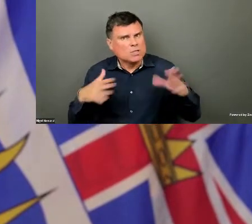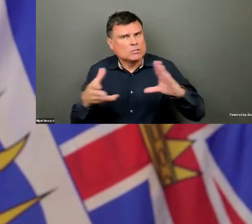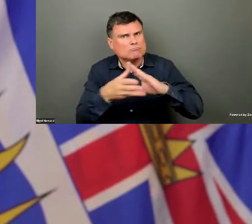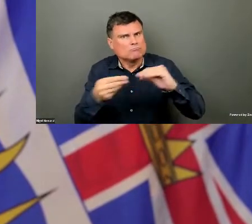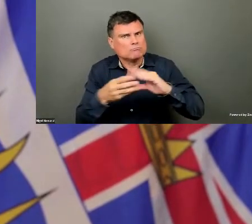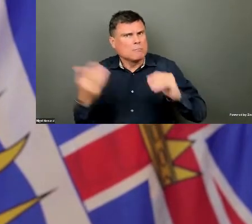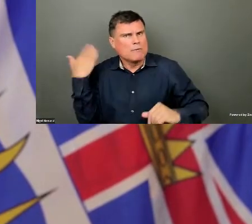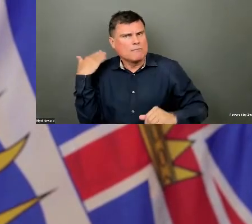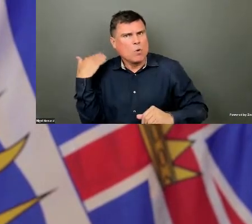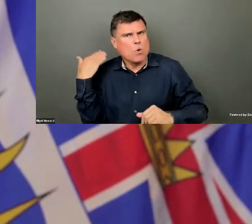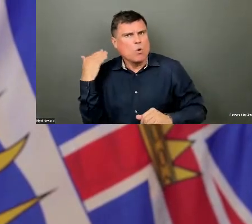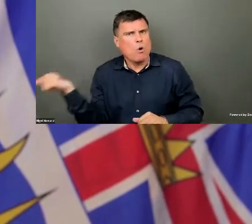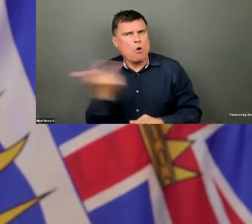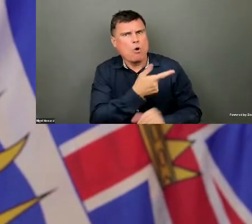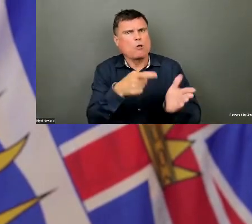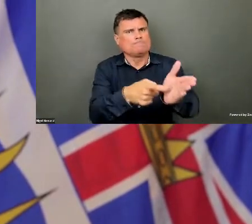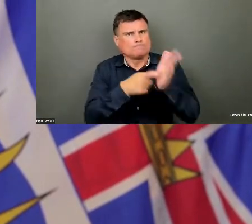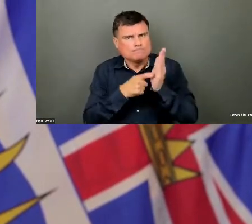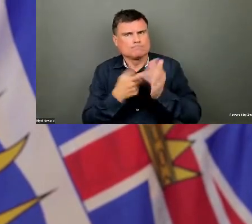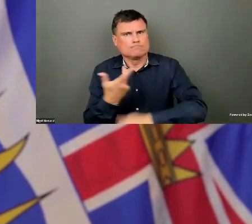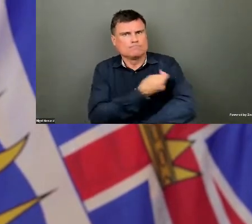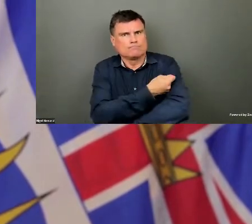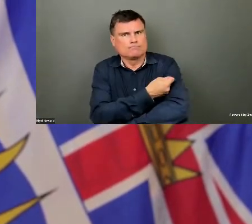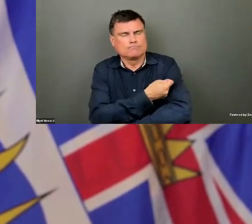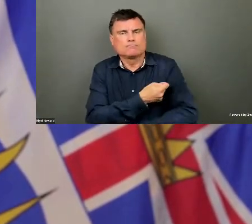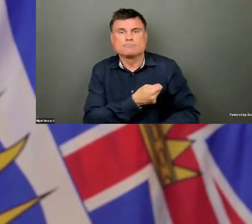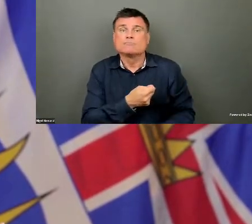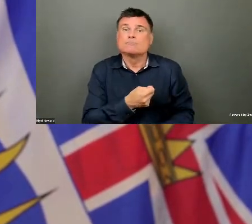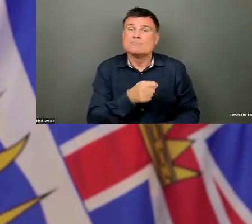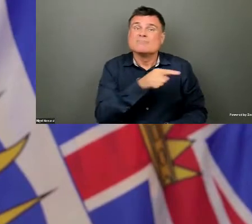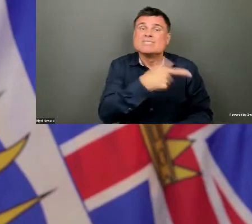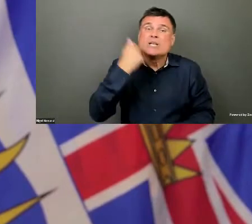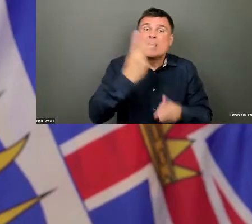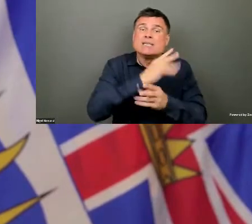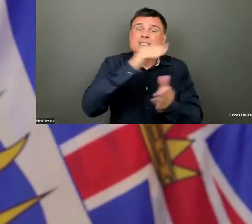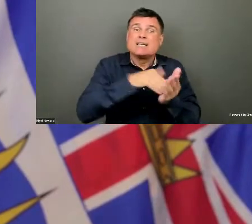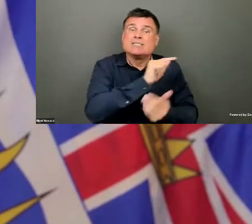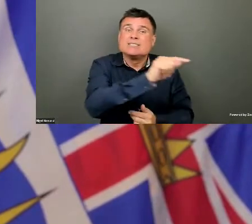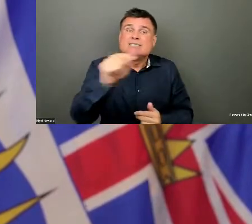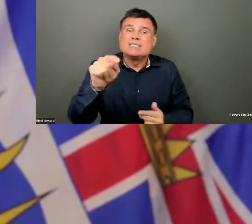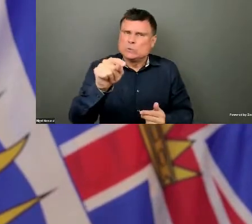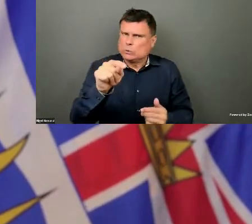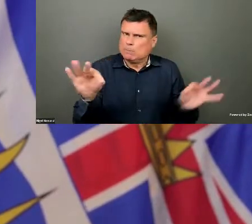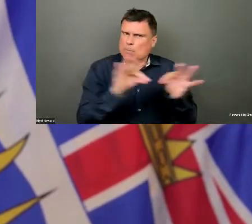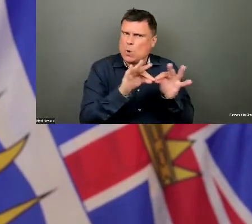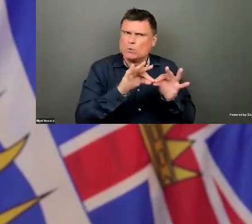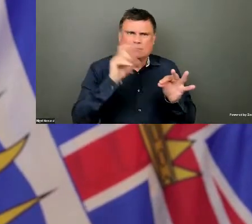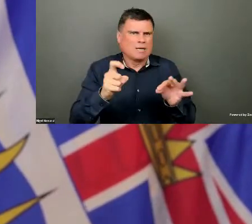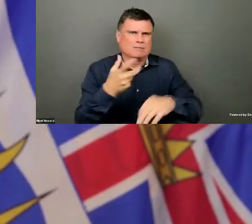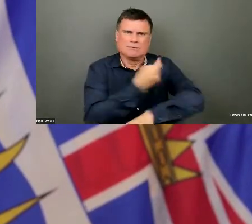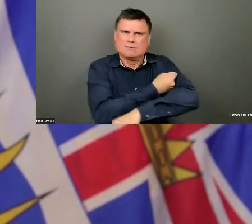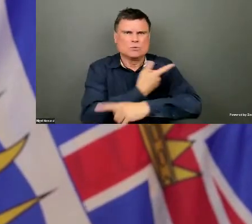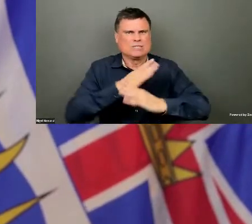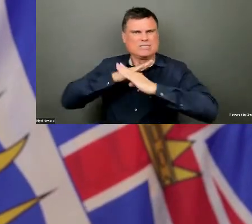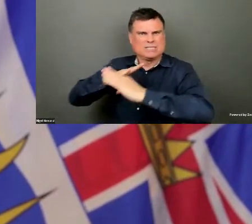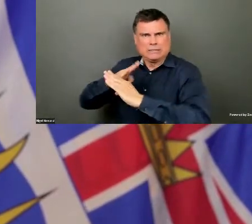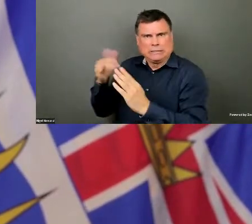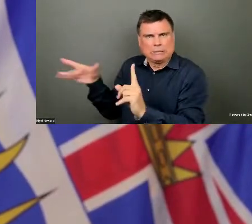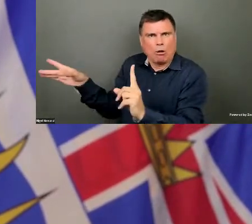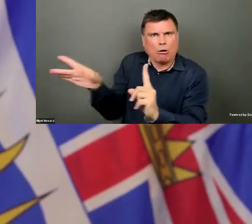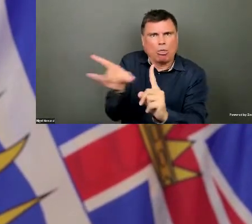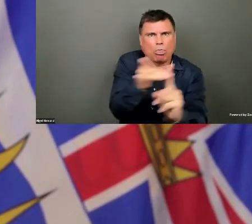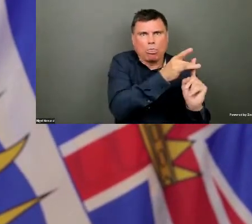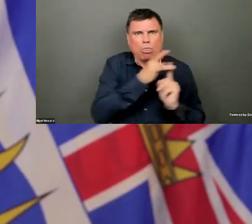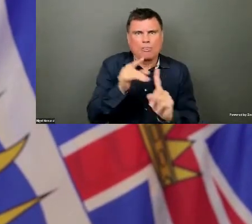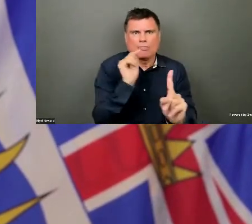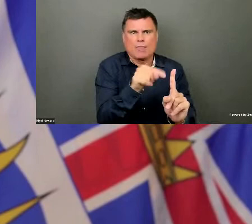keep ourselves healthy as healthcare workers, and we talked about how stretched the healthcare workforce has been over this past year.